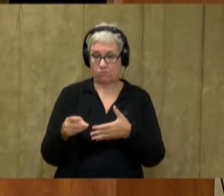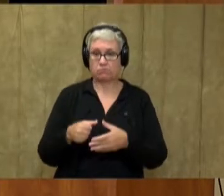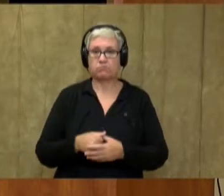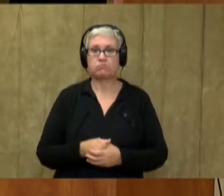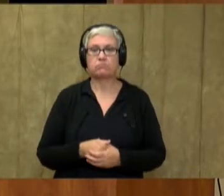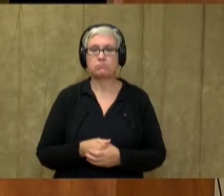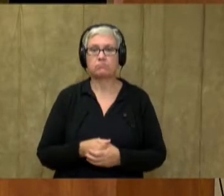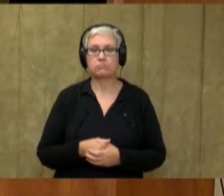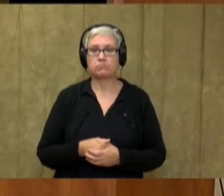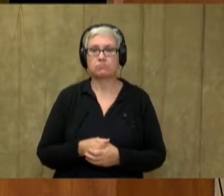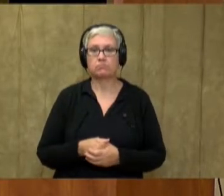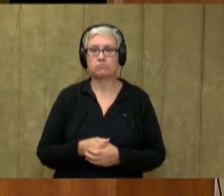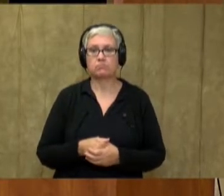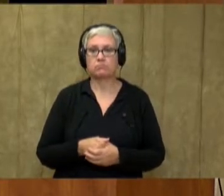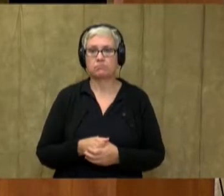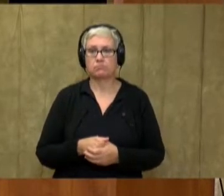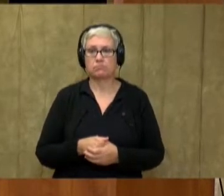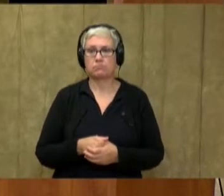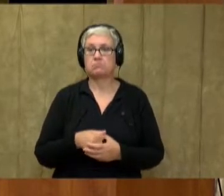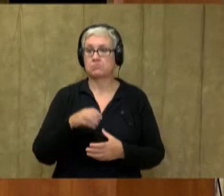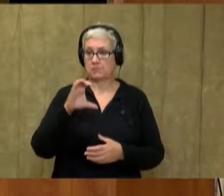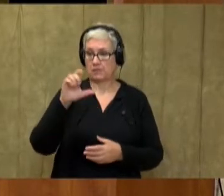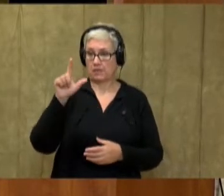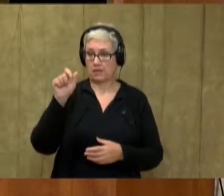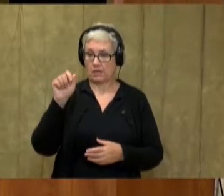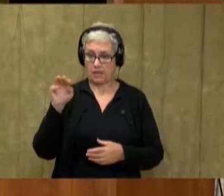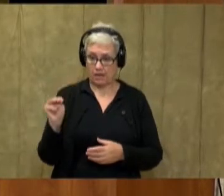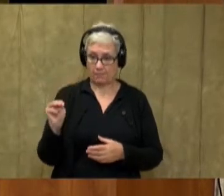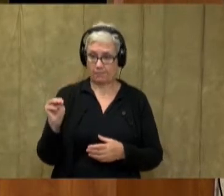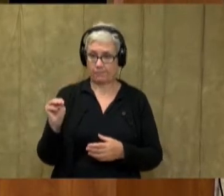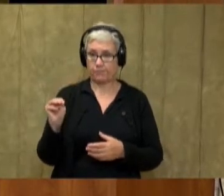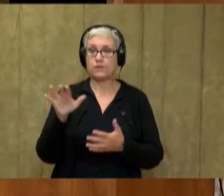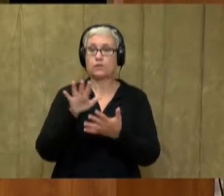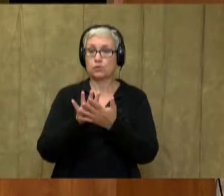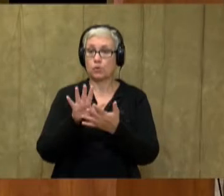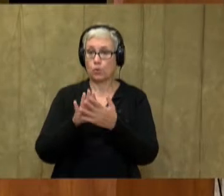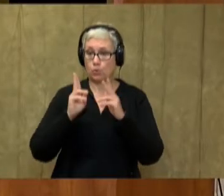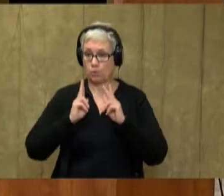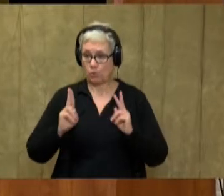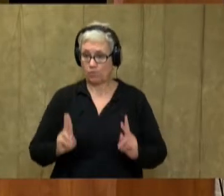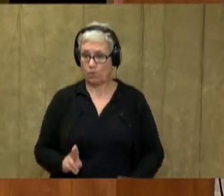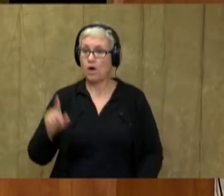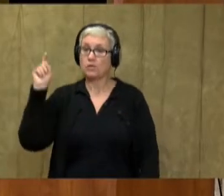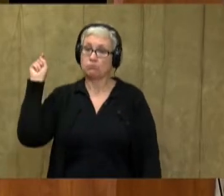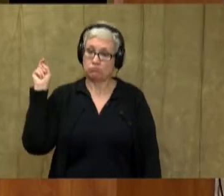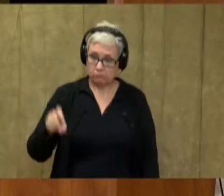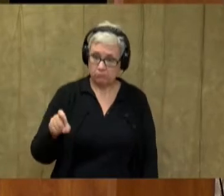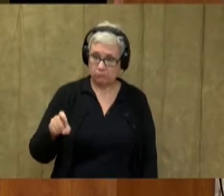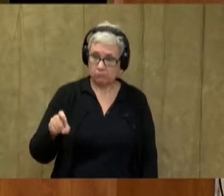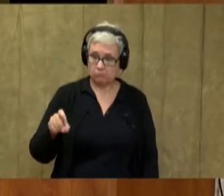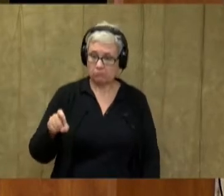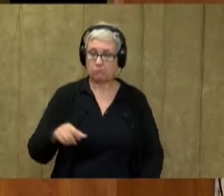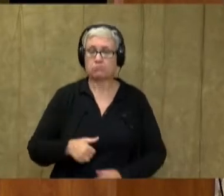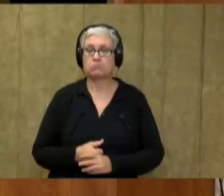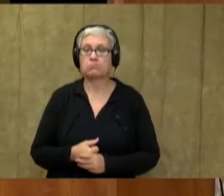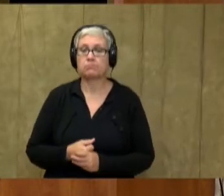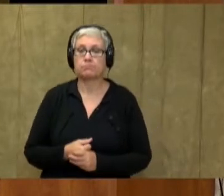You're actually able to find the claim, which is school uniforms should be mandatory for all